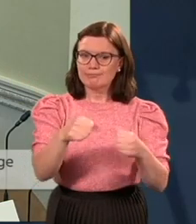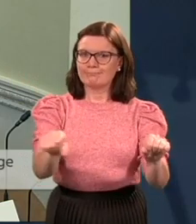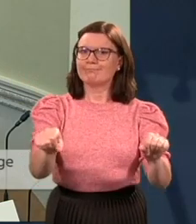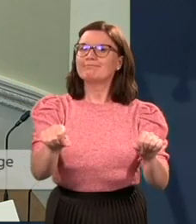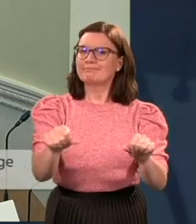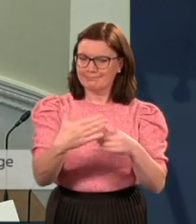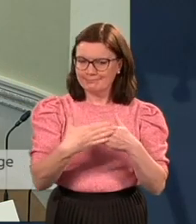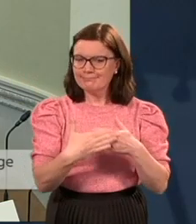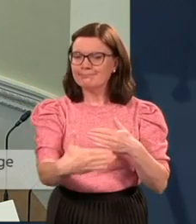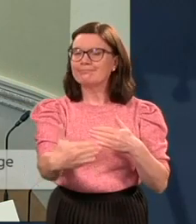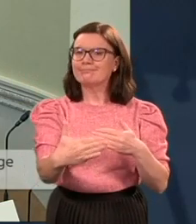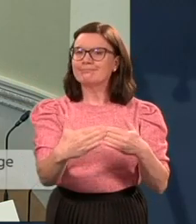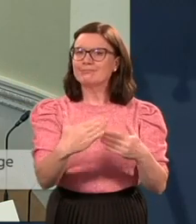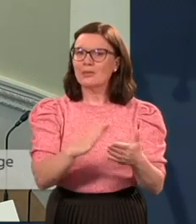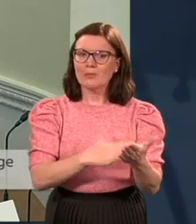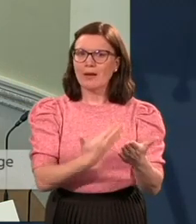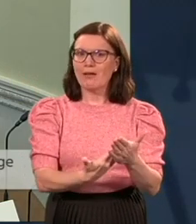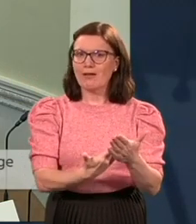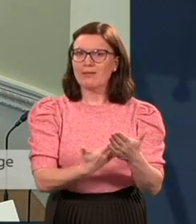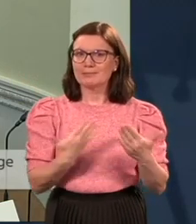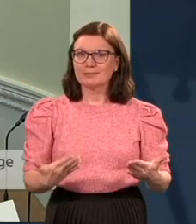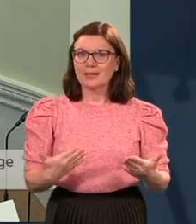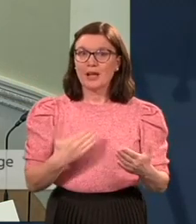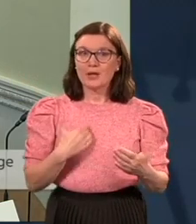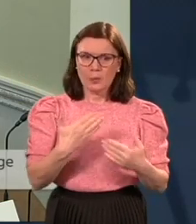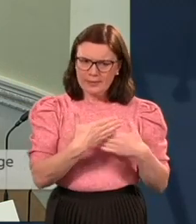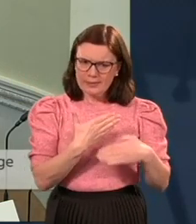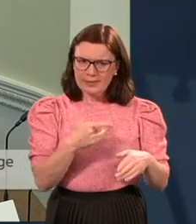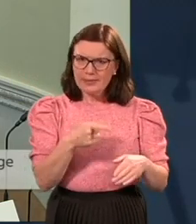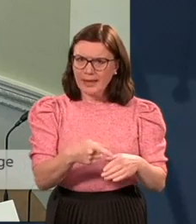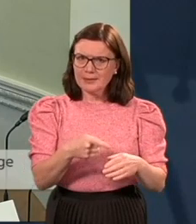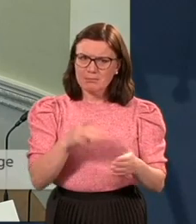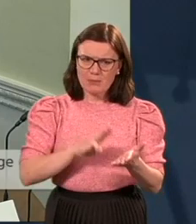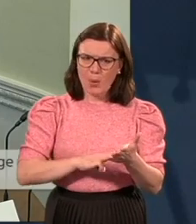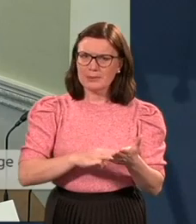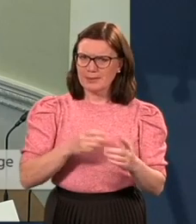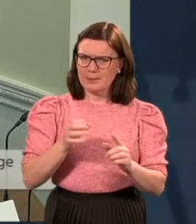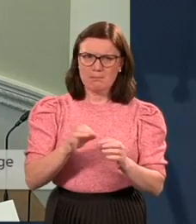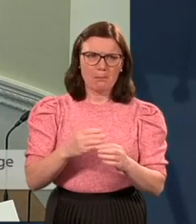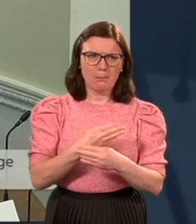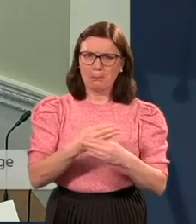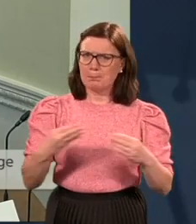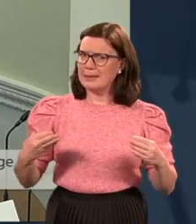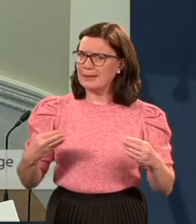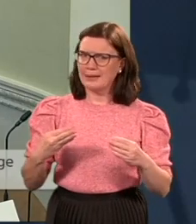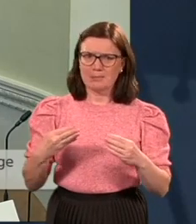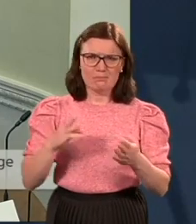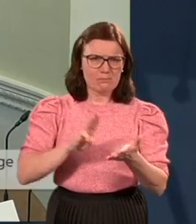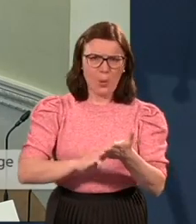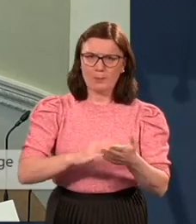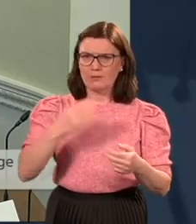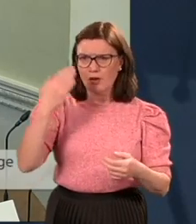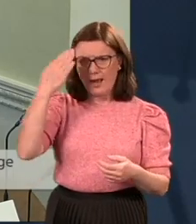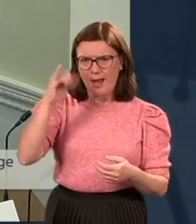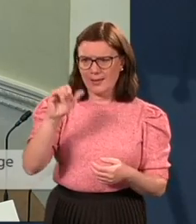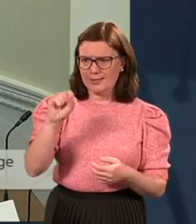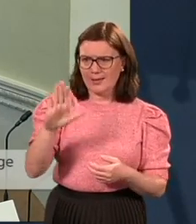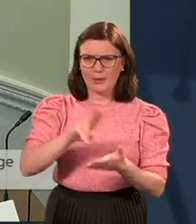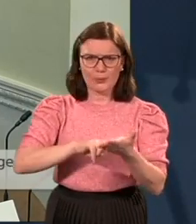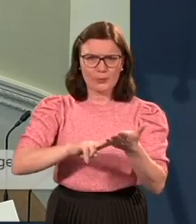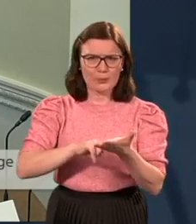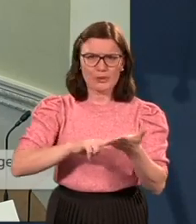Act. The commencement of the Act is a milestone moment for the Irish Sign Language population, for